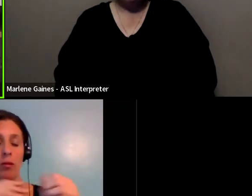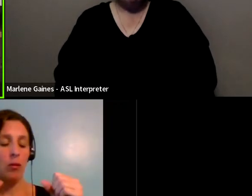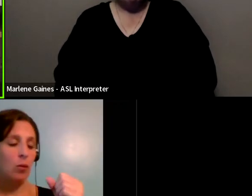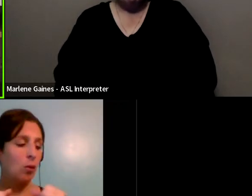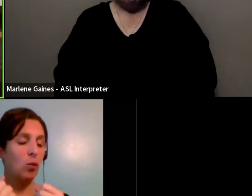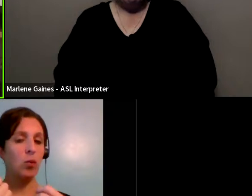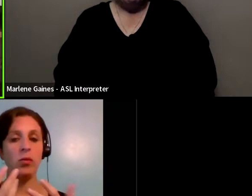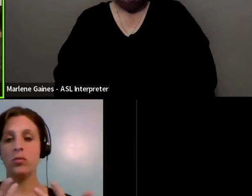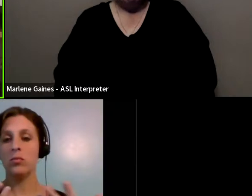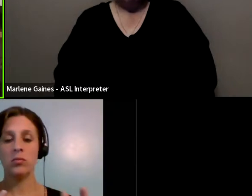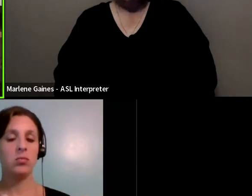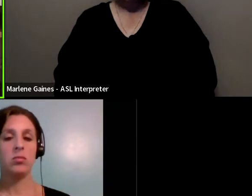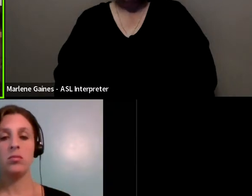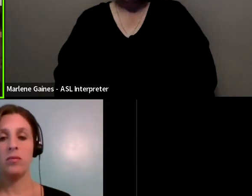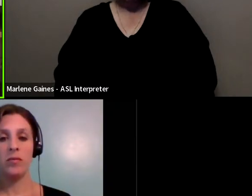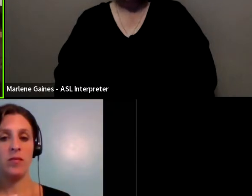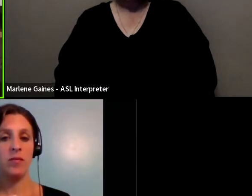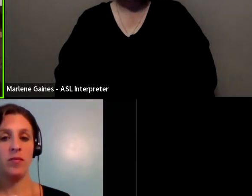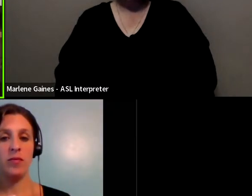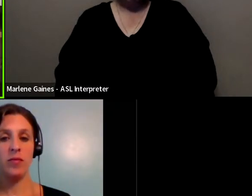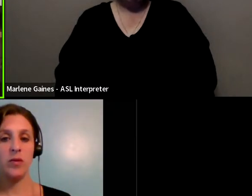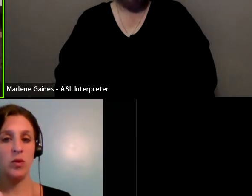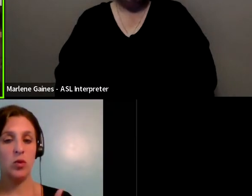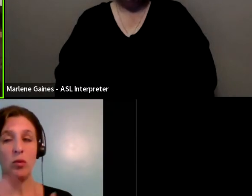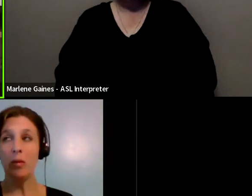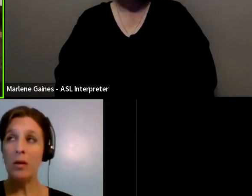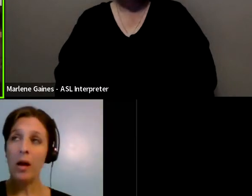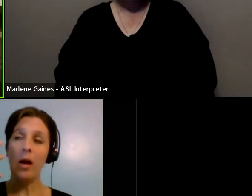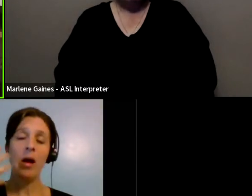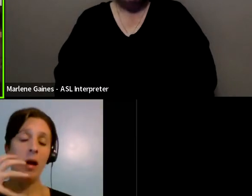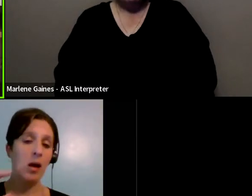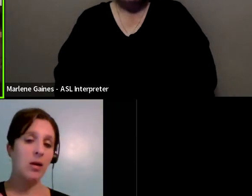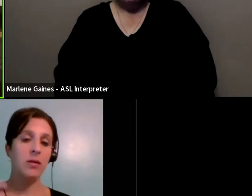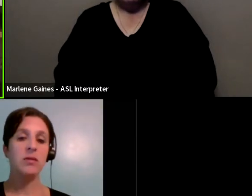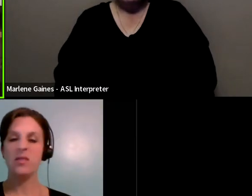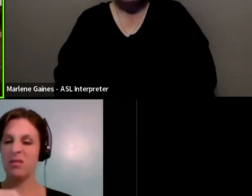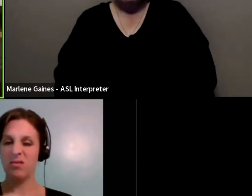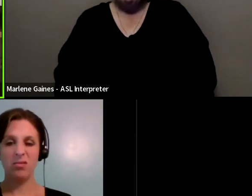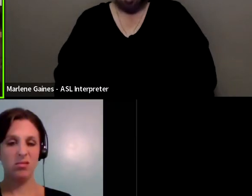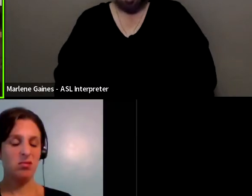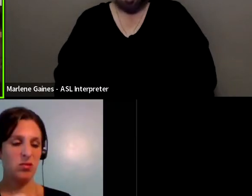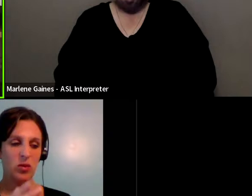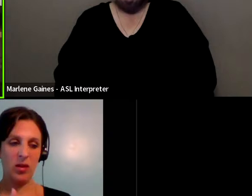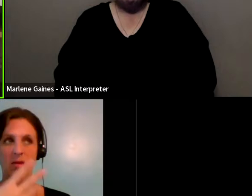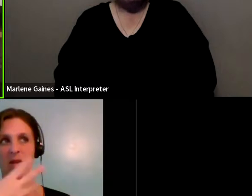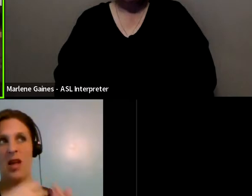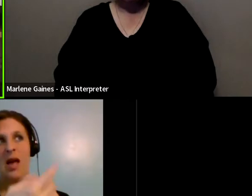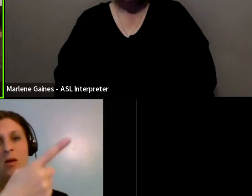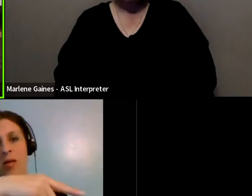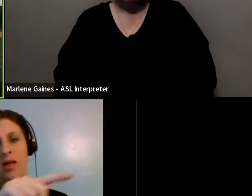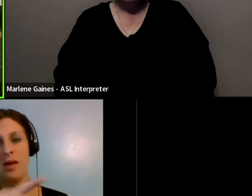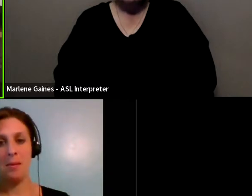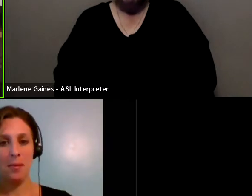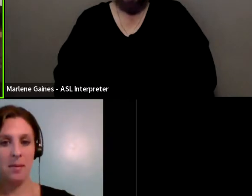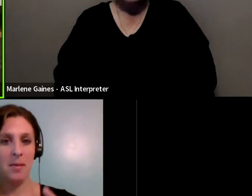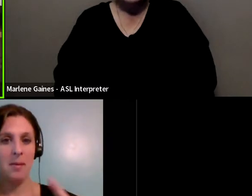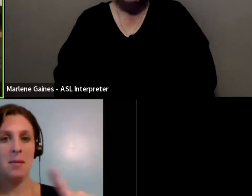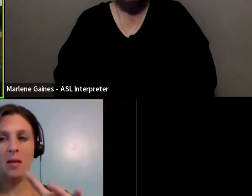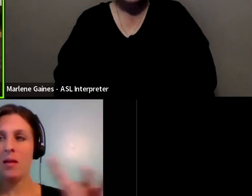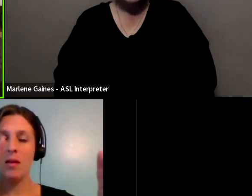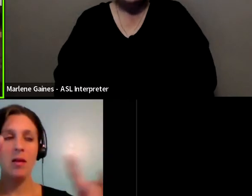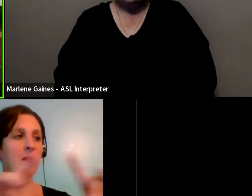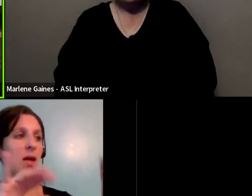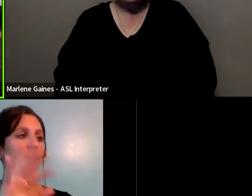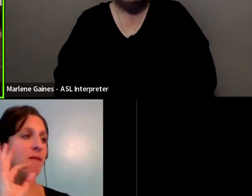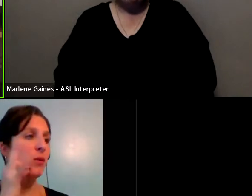rain, to the hot blistering sun. They're out there picking our fruits and